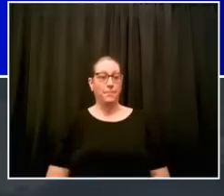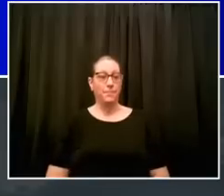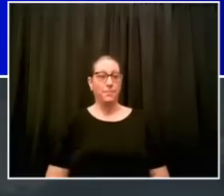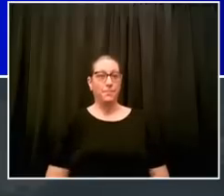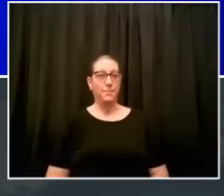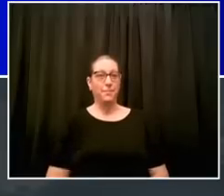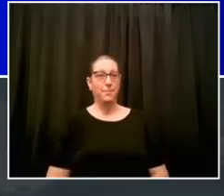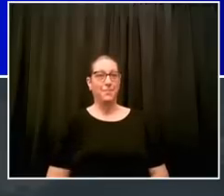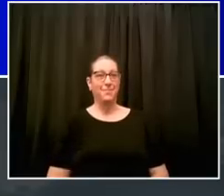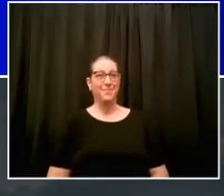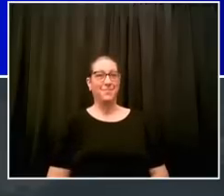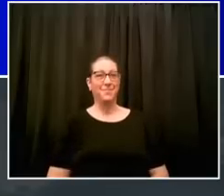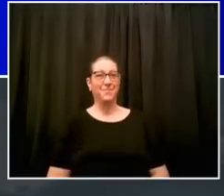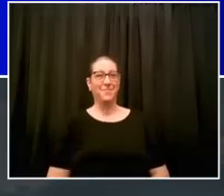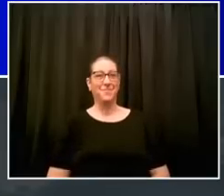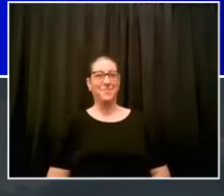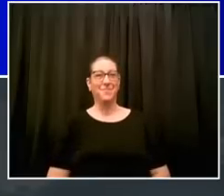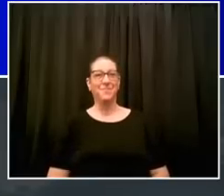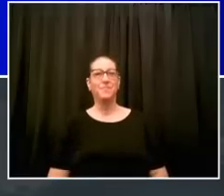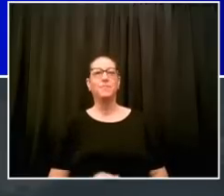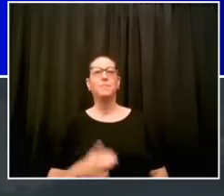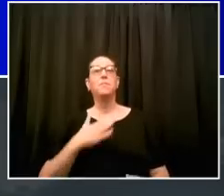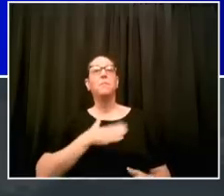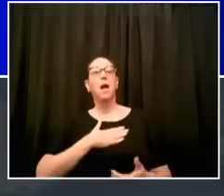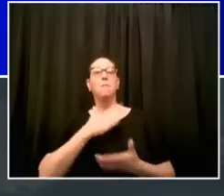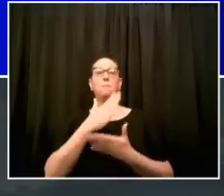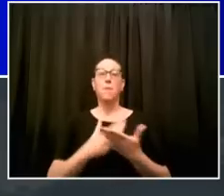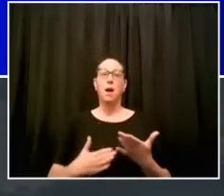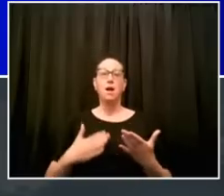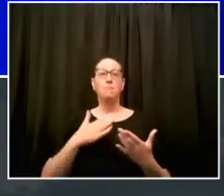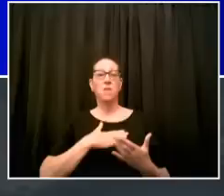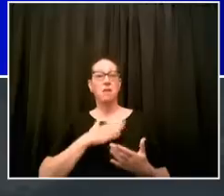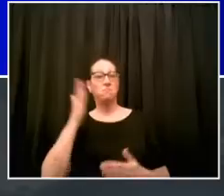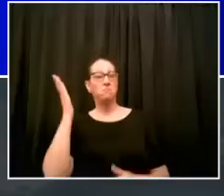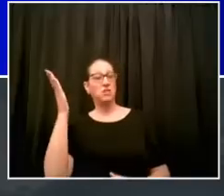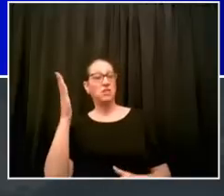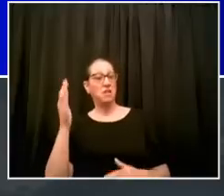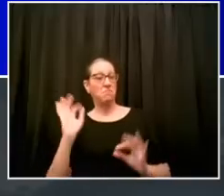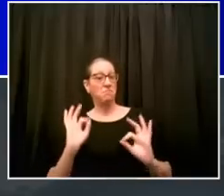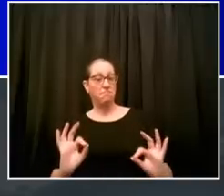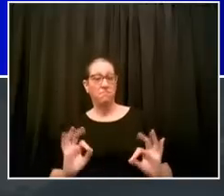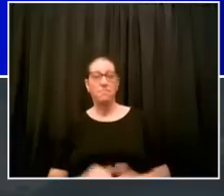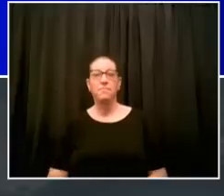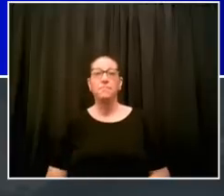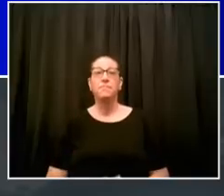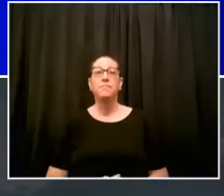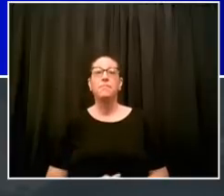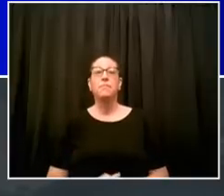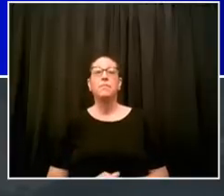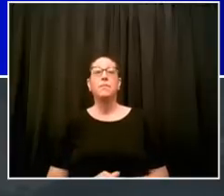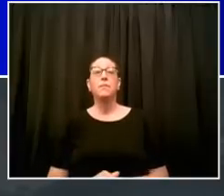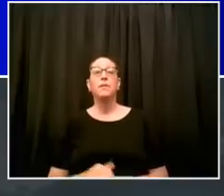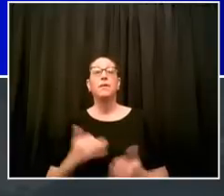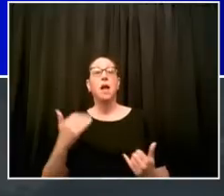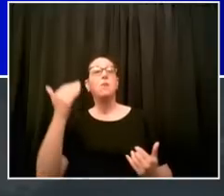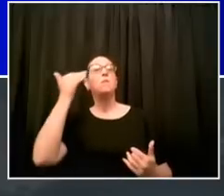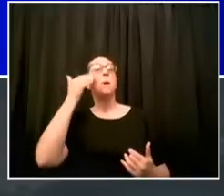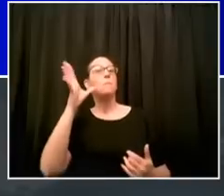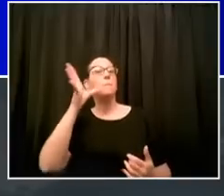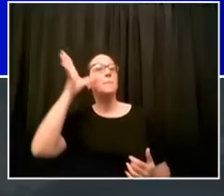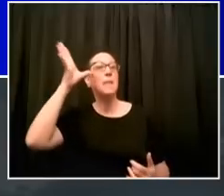part of my presentation that really, again, that hits me like every parent, like everyone who has children in their